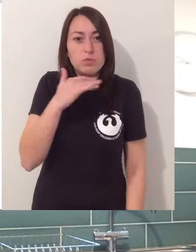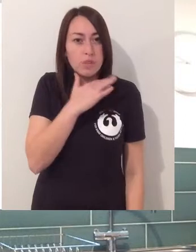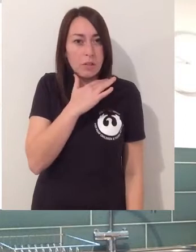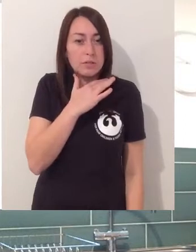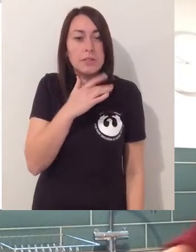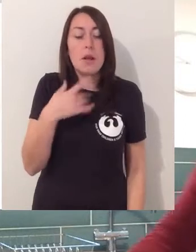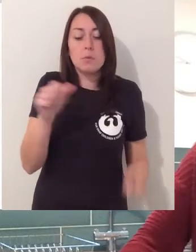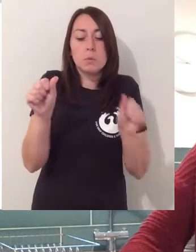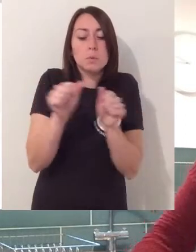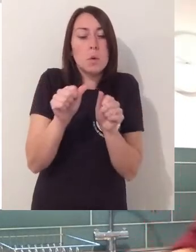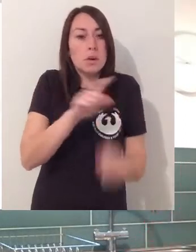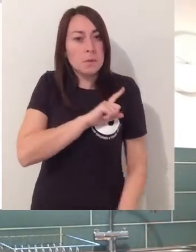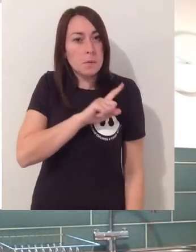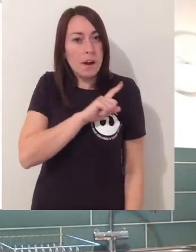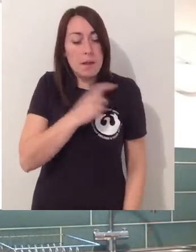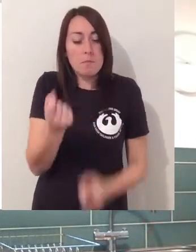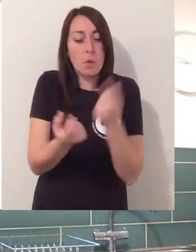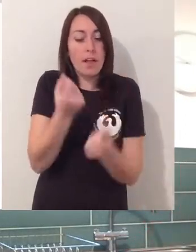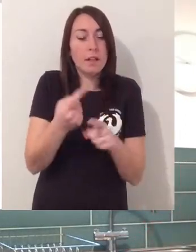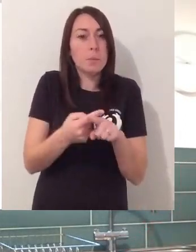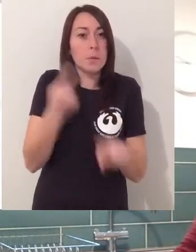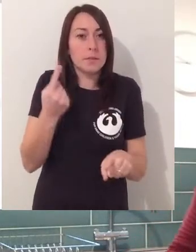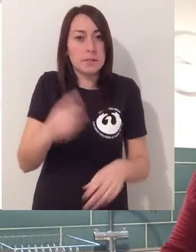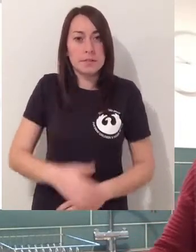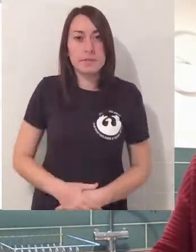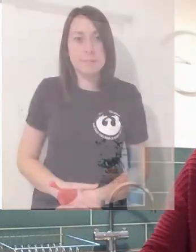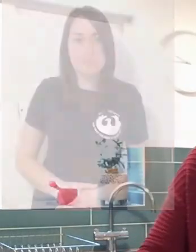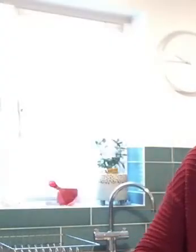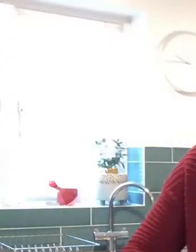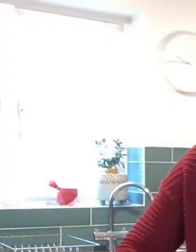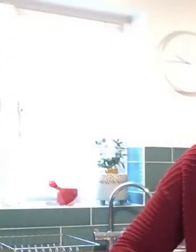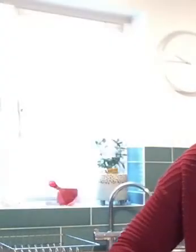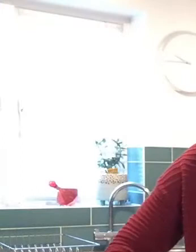the smaller they are, the quicker that they will boil.